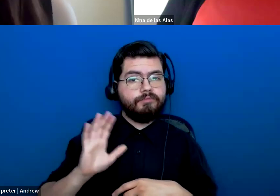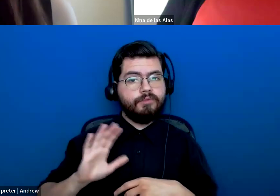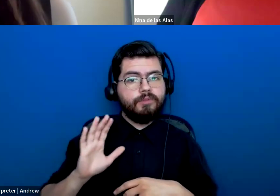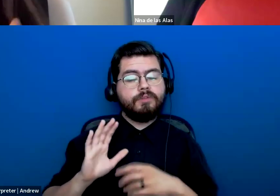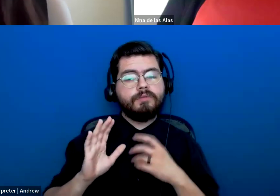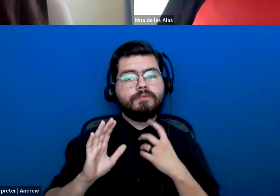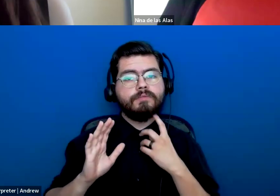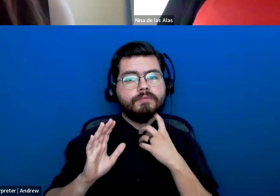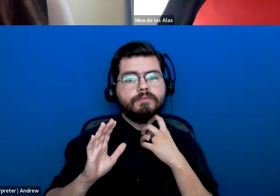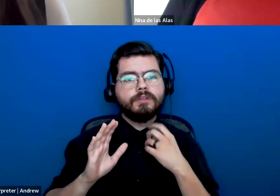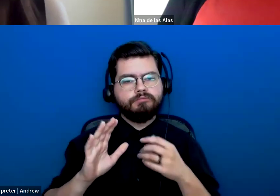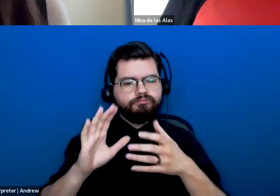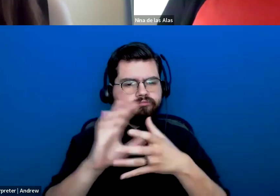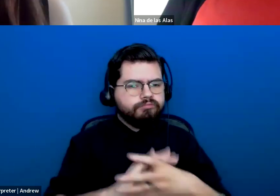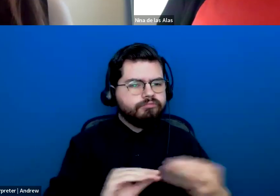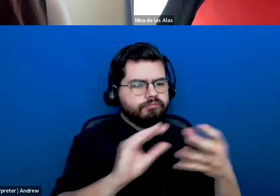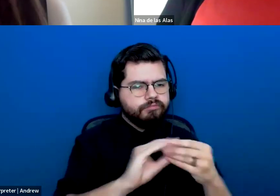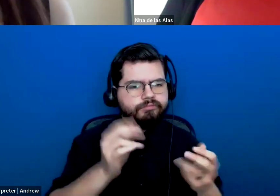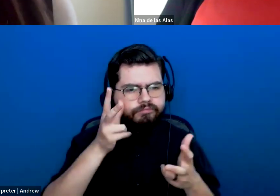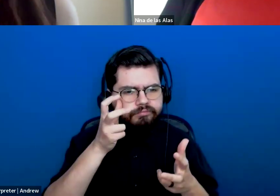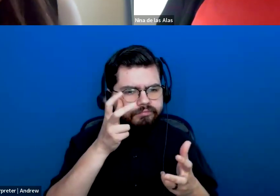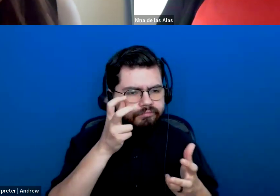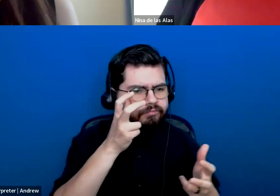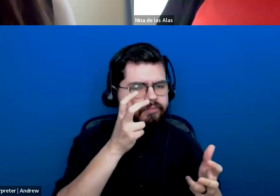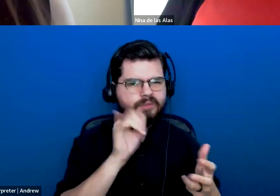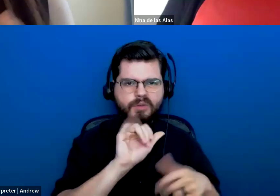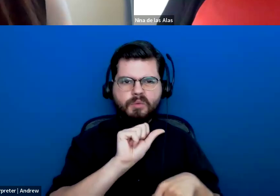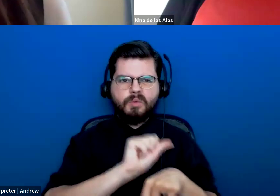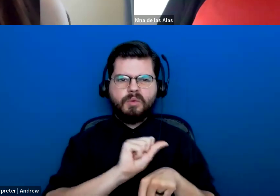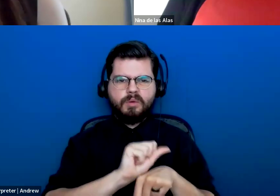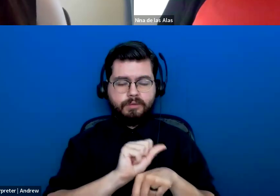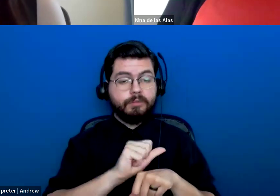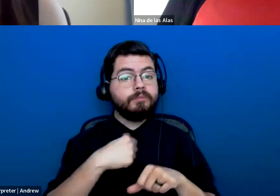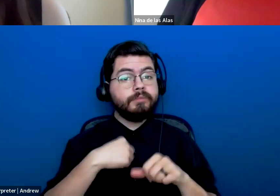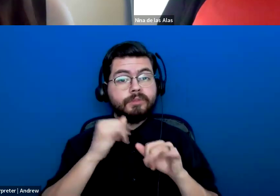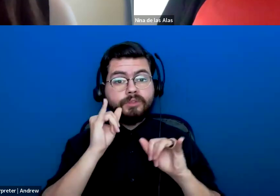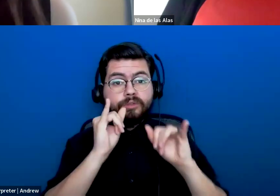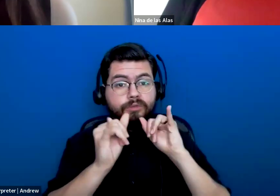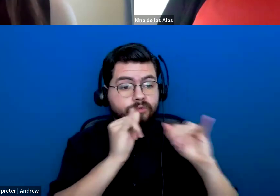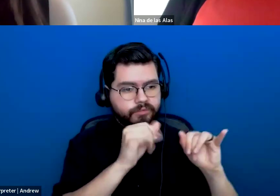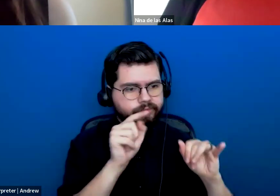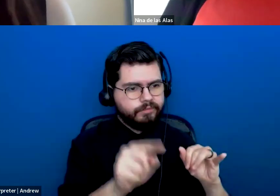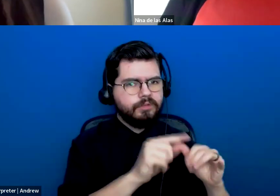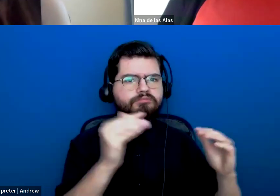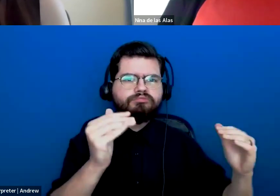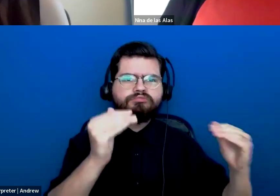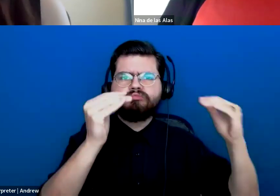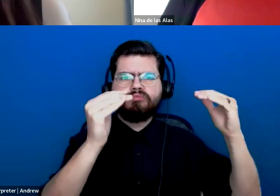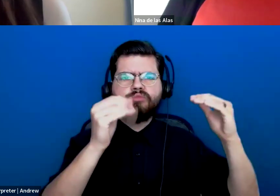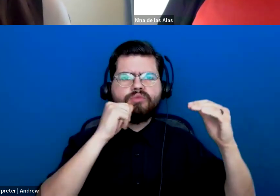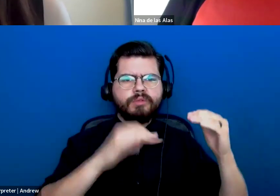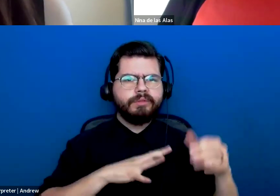STEM talent development trajectory, I interviewed many high achieving women in STEM, many of whom